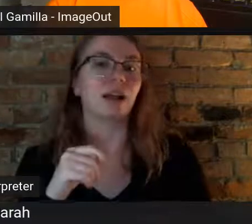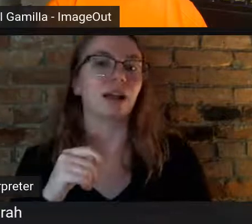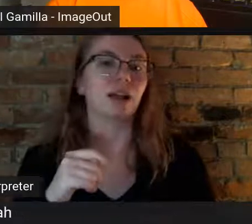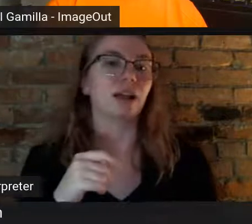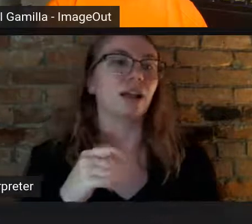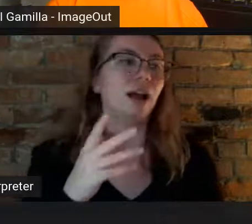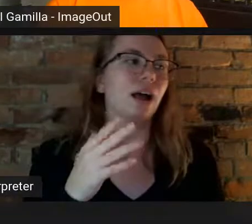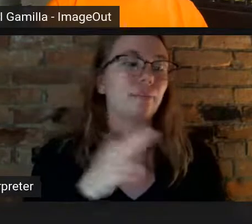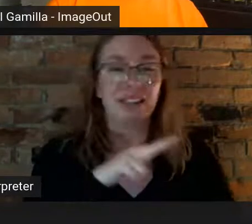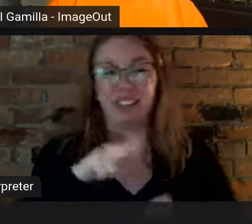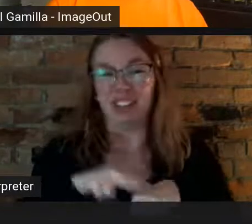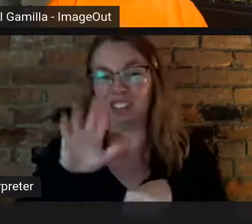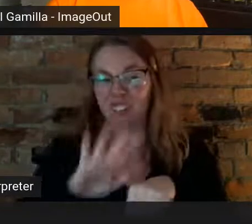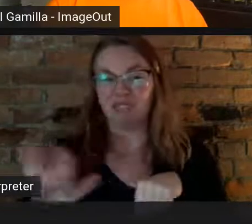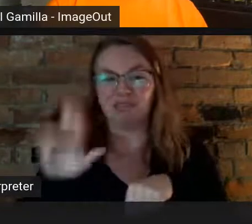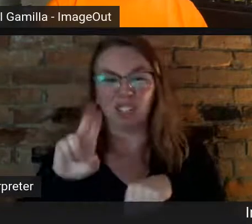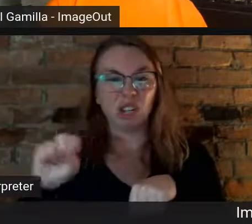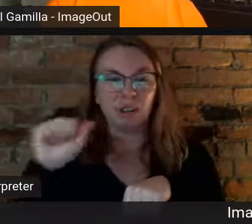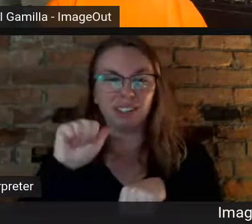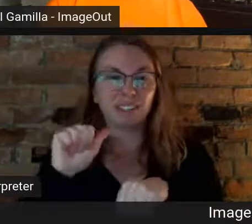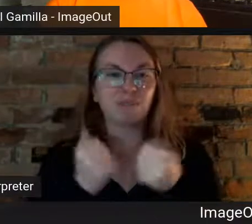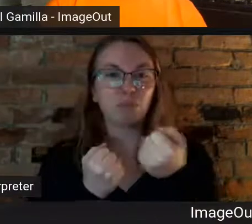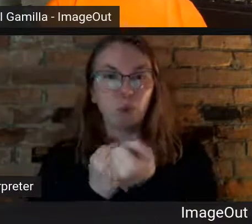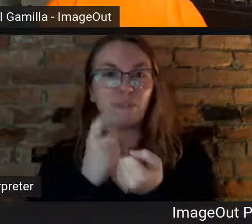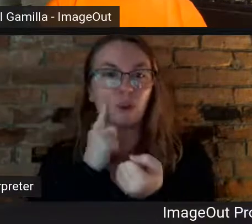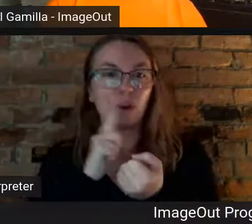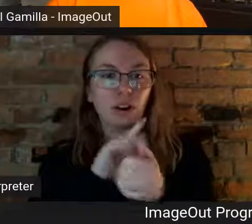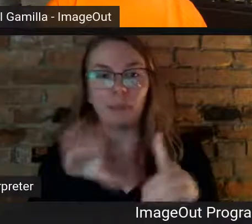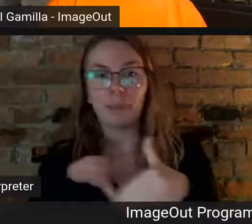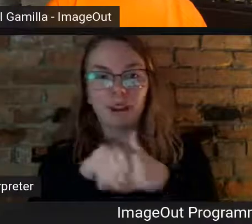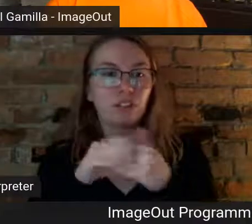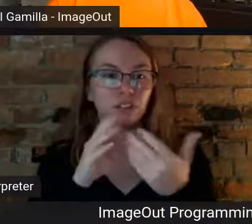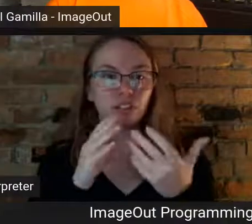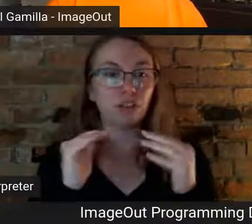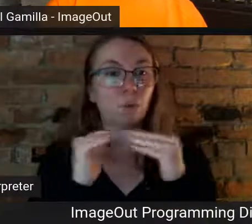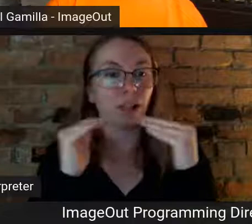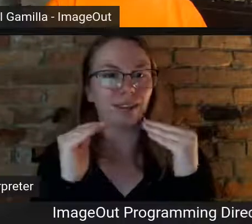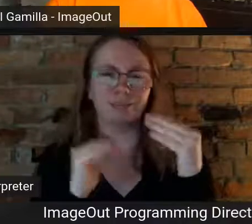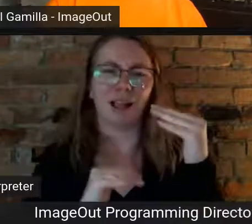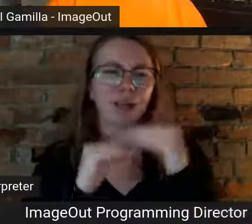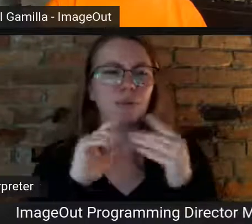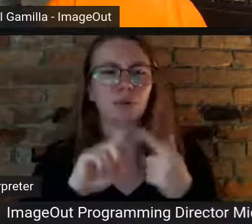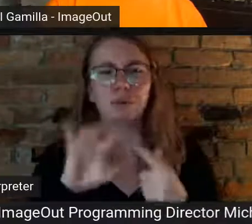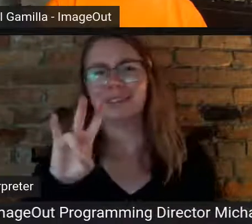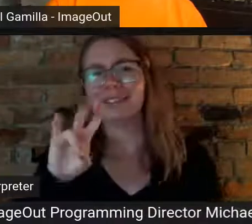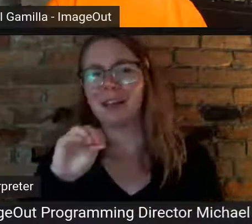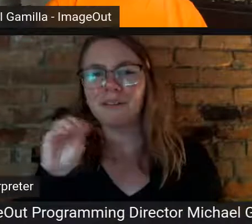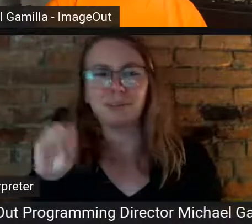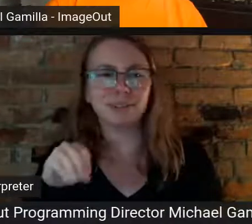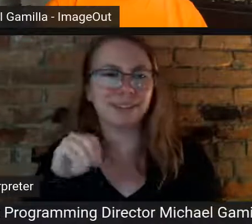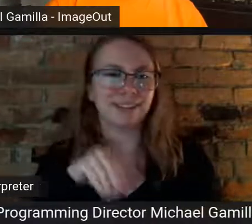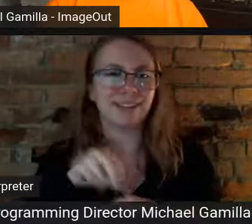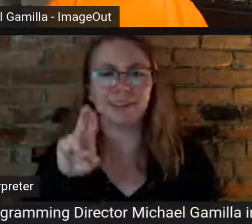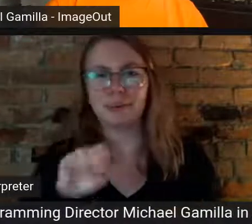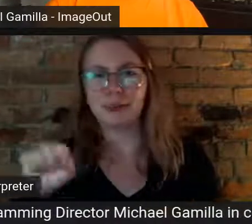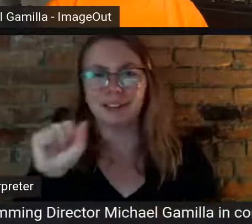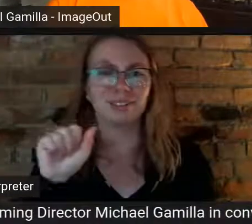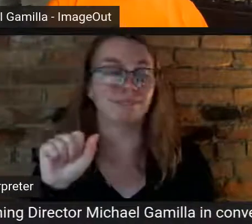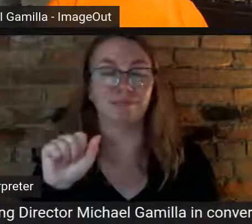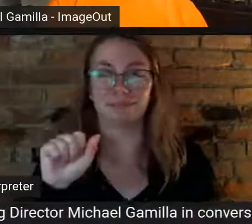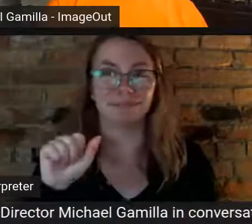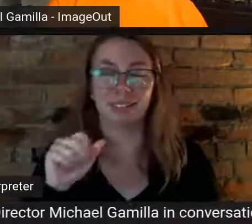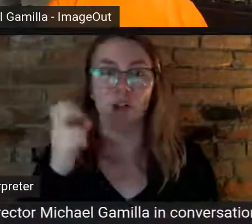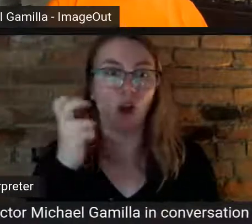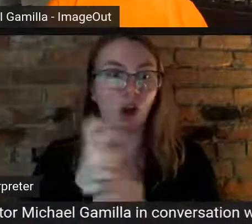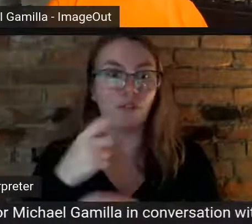equality is now up to 70% in the U.S. It's just unimaginable to me to think